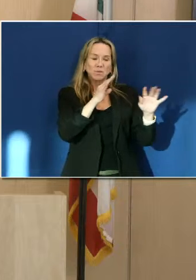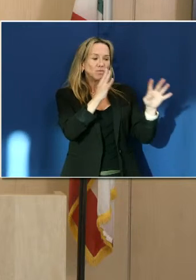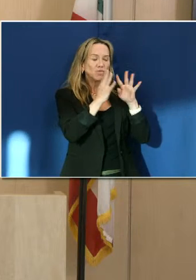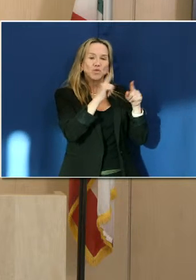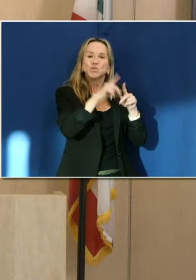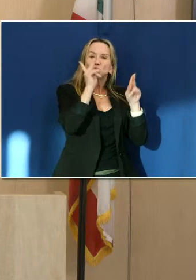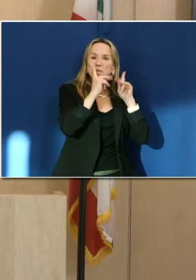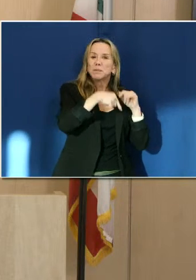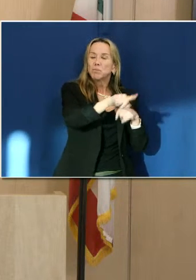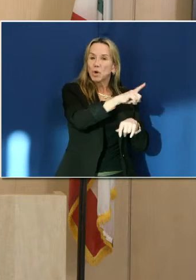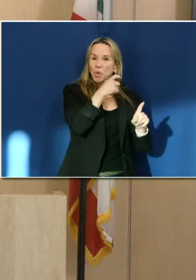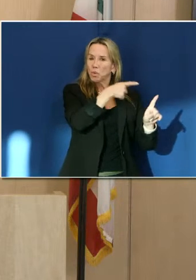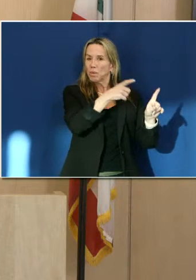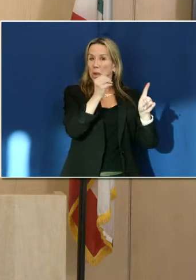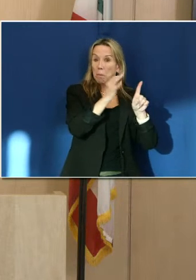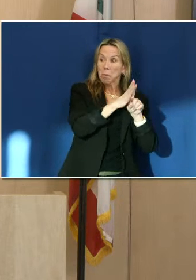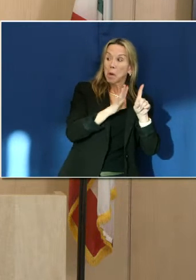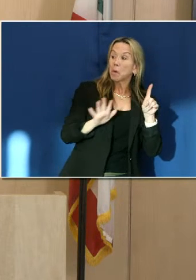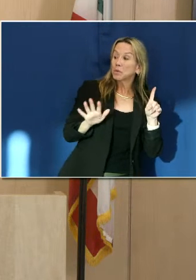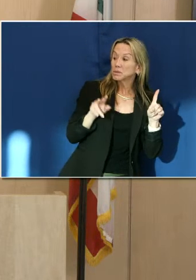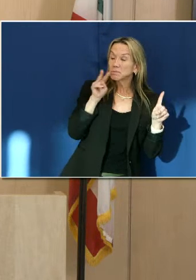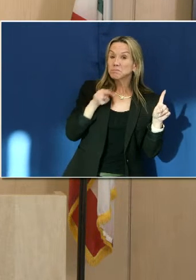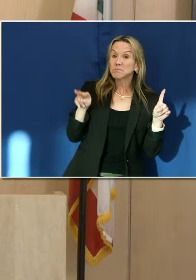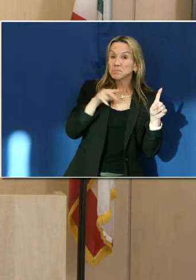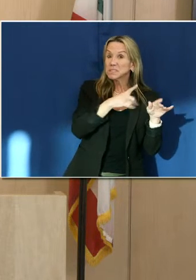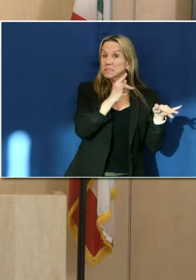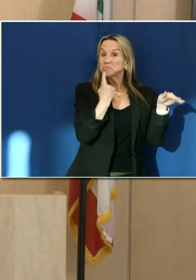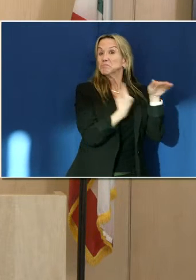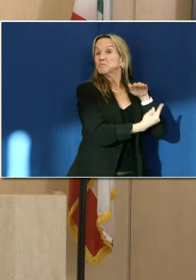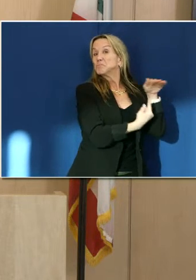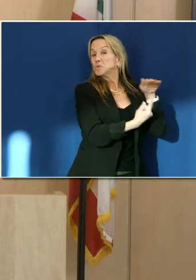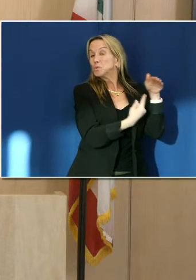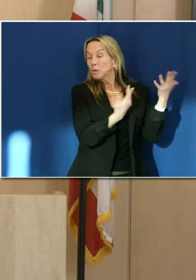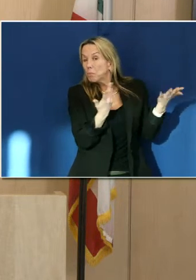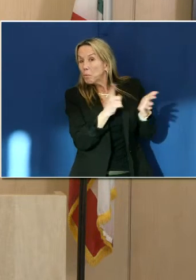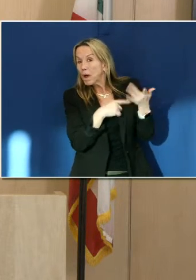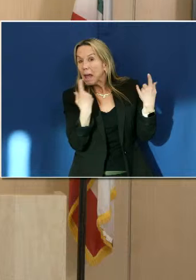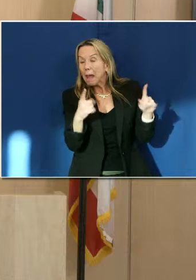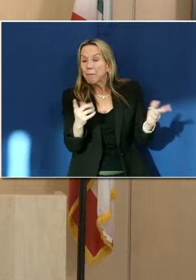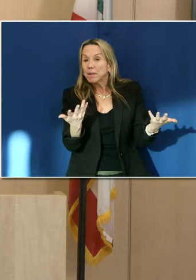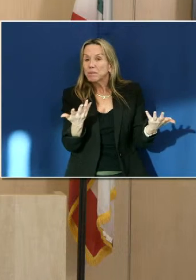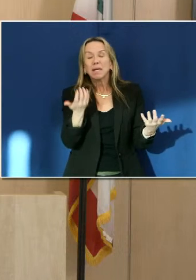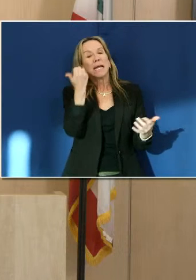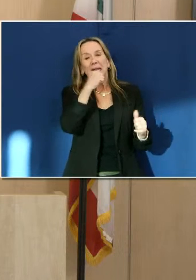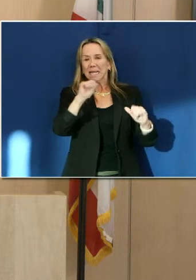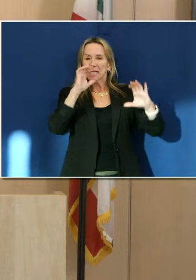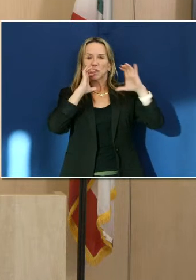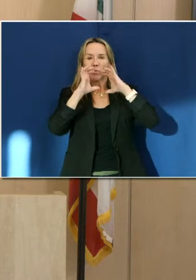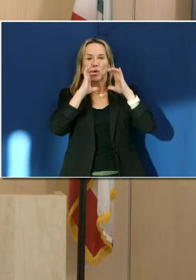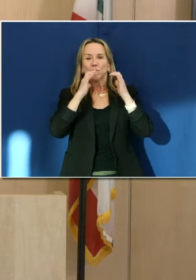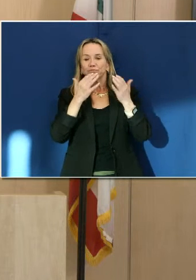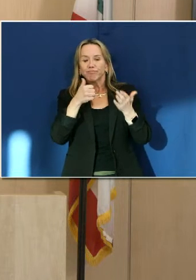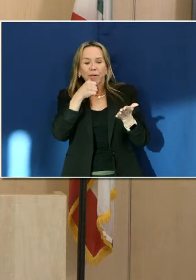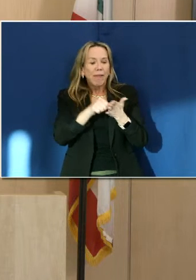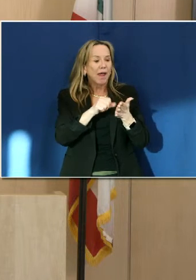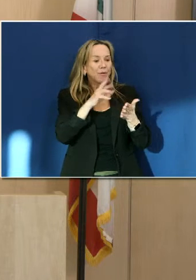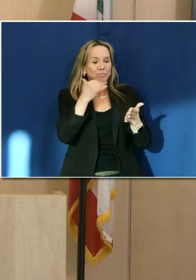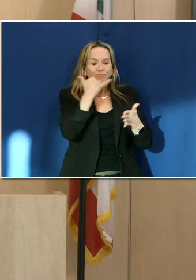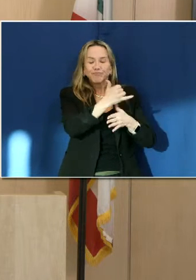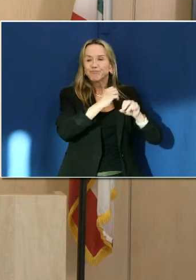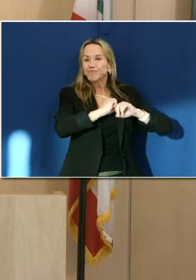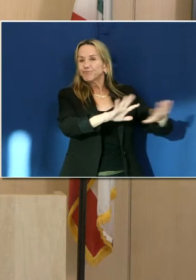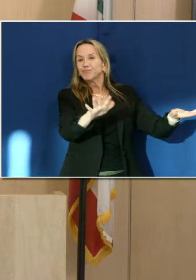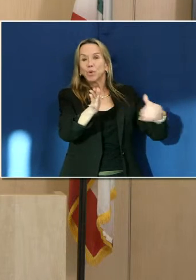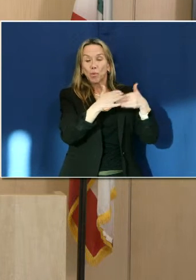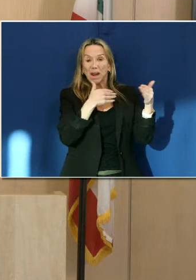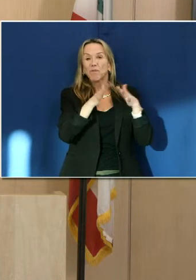quarantine, obviously that information will be conveyed at that time, and any letters or communications that we disseminate will